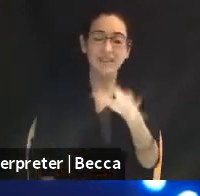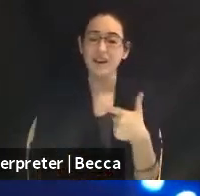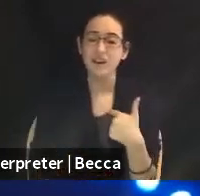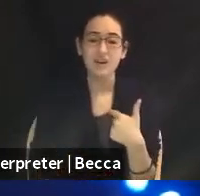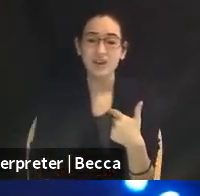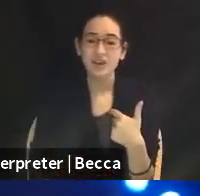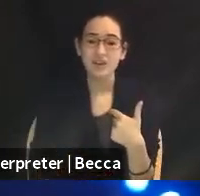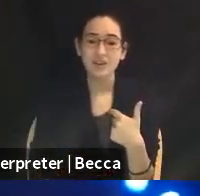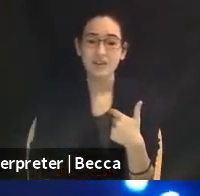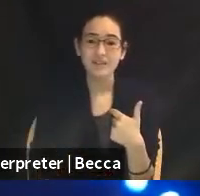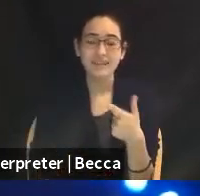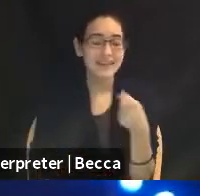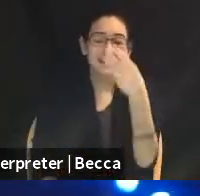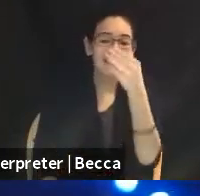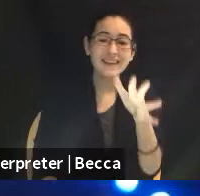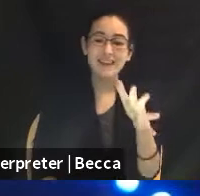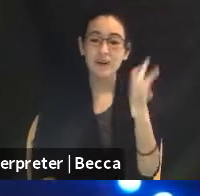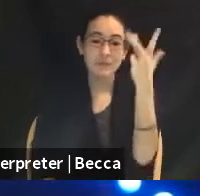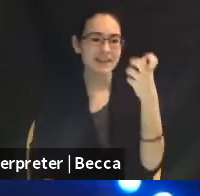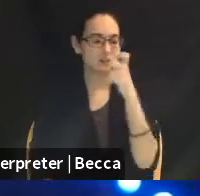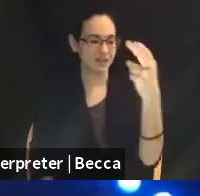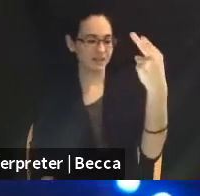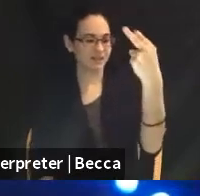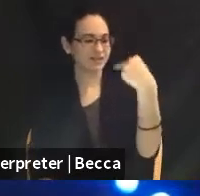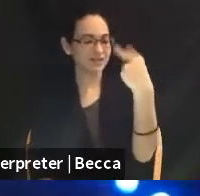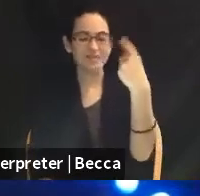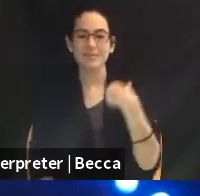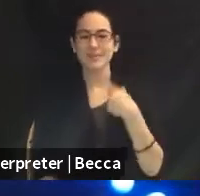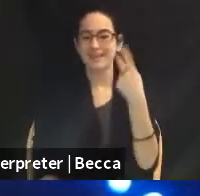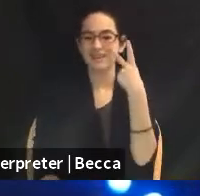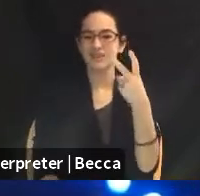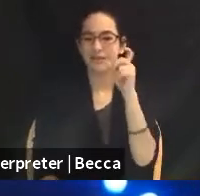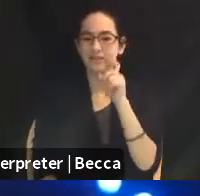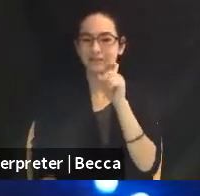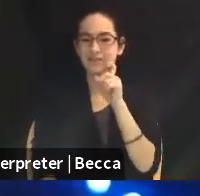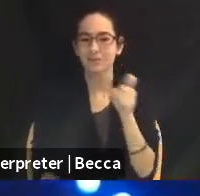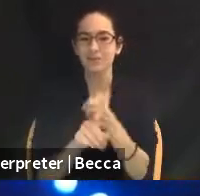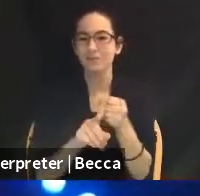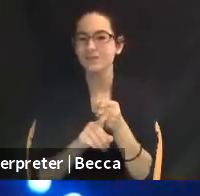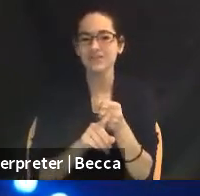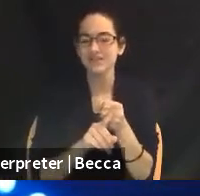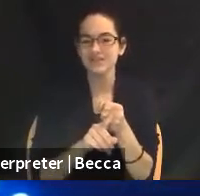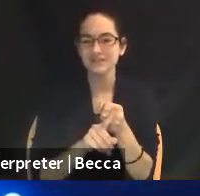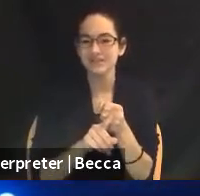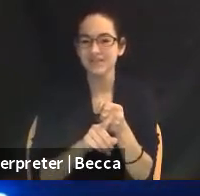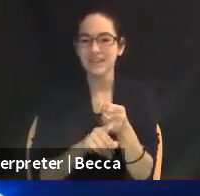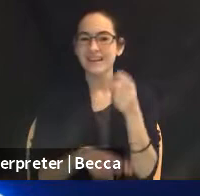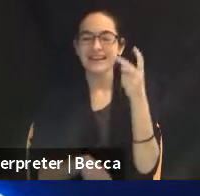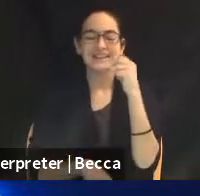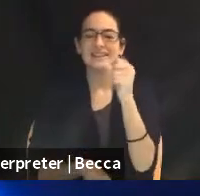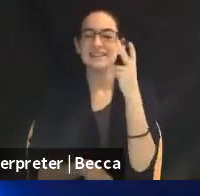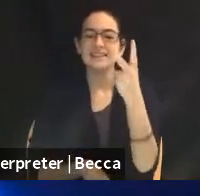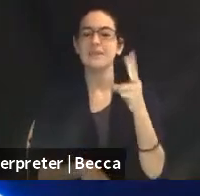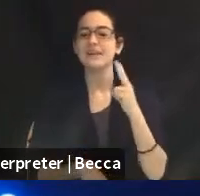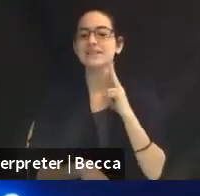it didn't faze him because he didn't see that when he saw me. And I needed to know that somebody, when they saw me, they didn't see me as a victim. They didn't see me as less than.